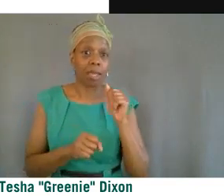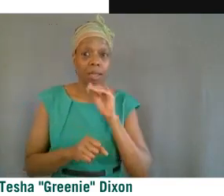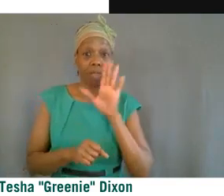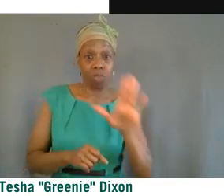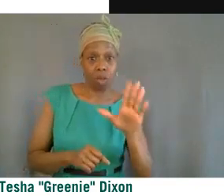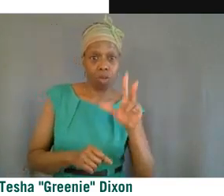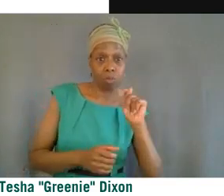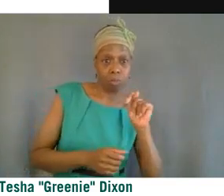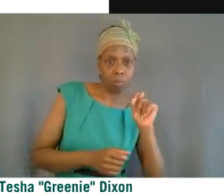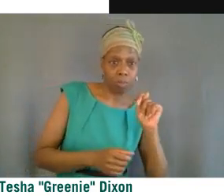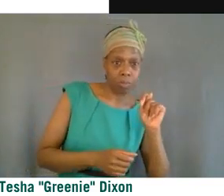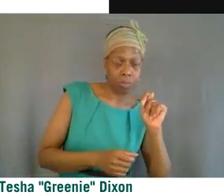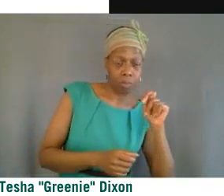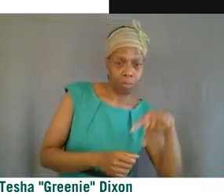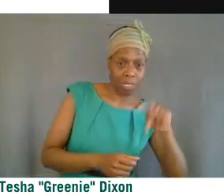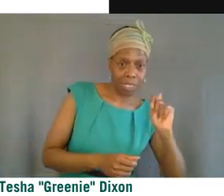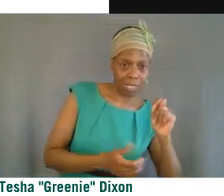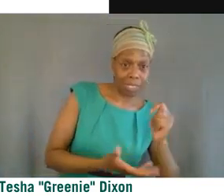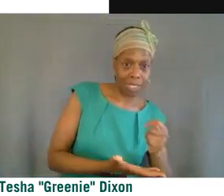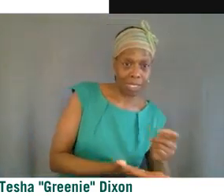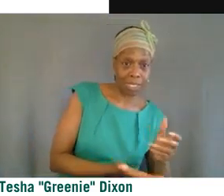they're continuing with them. And so I think